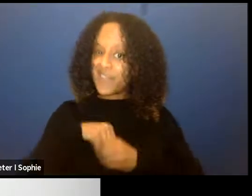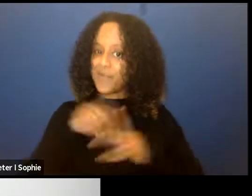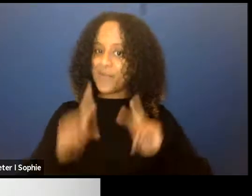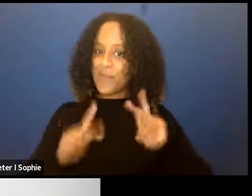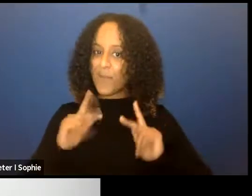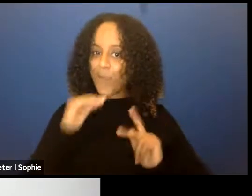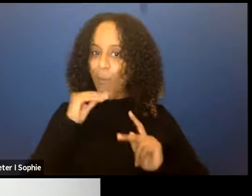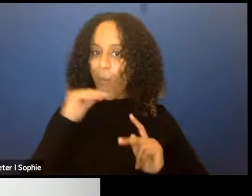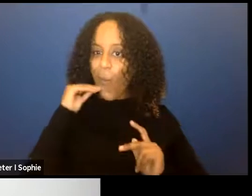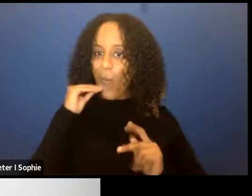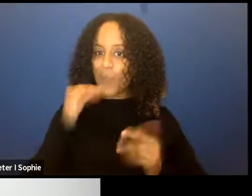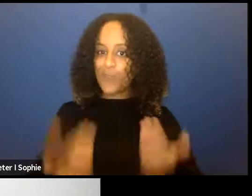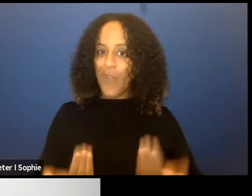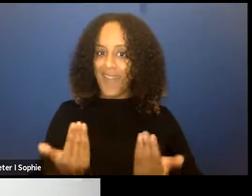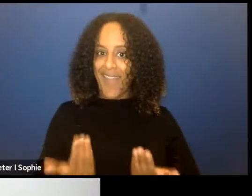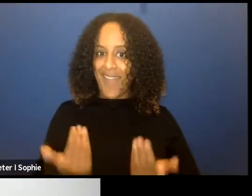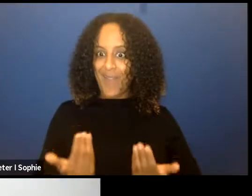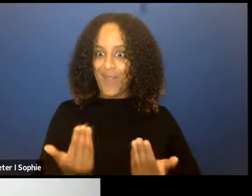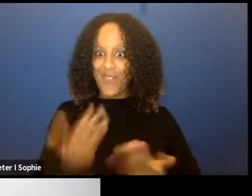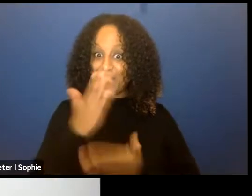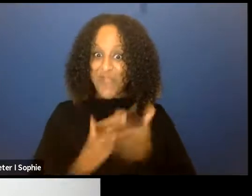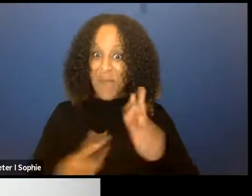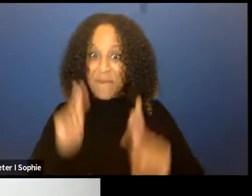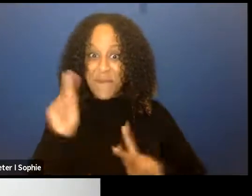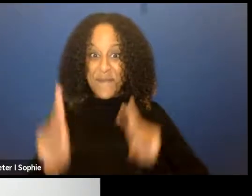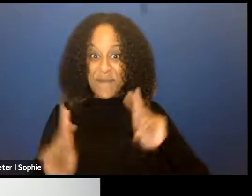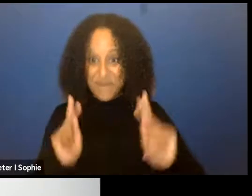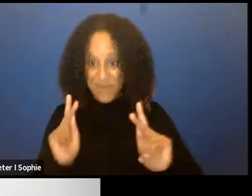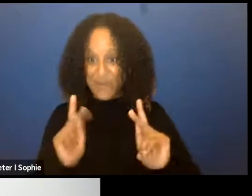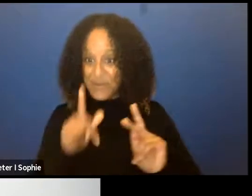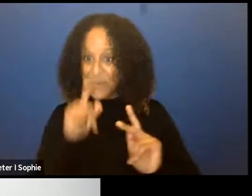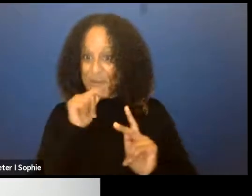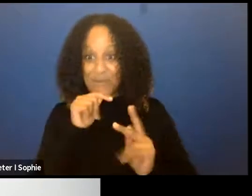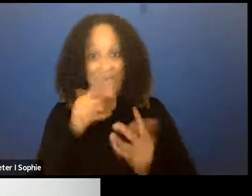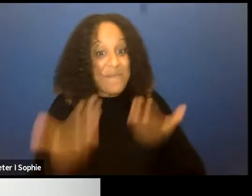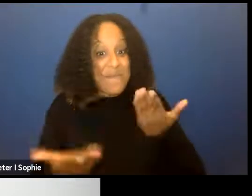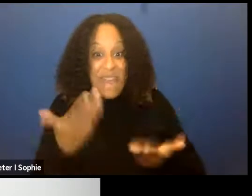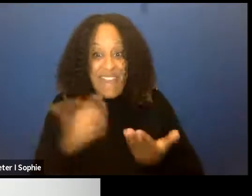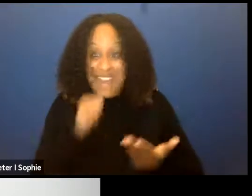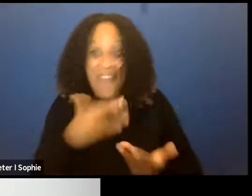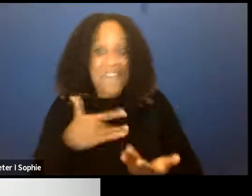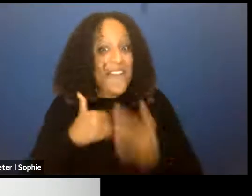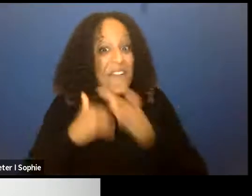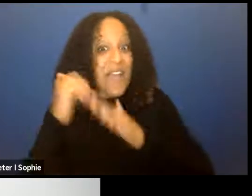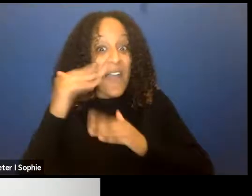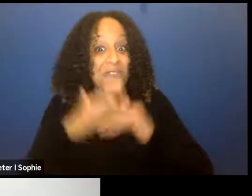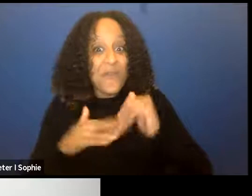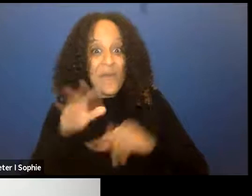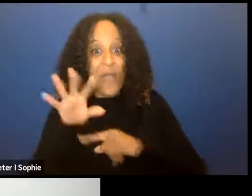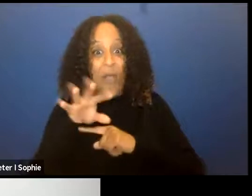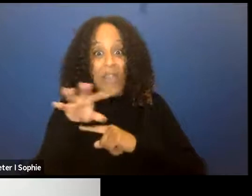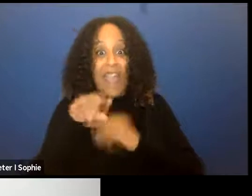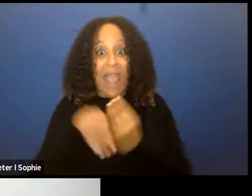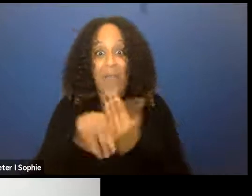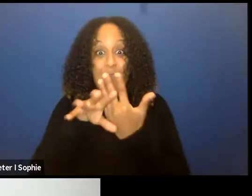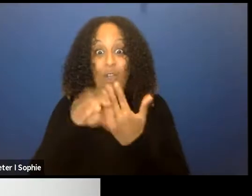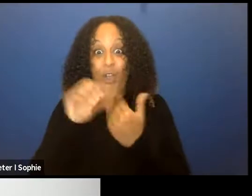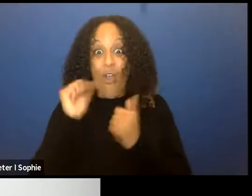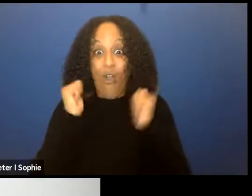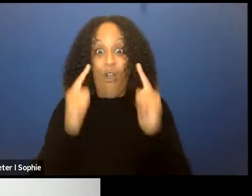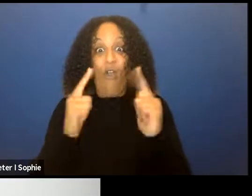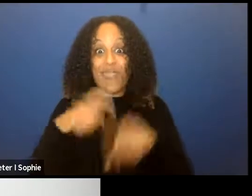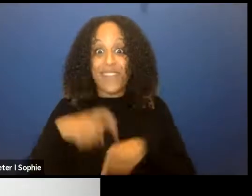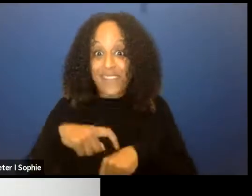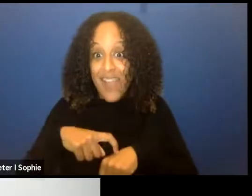homes right now. And there's some people who are like, I may not be comfortable being on camera all the